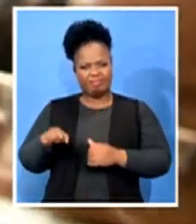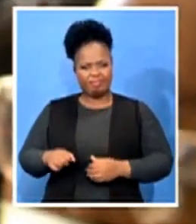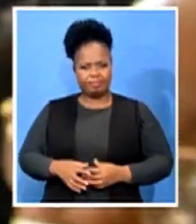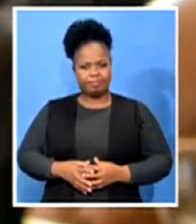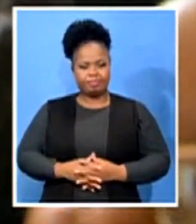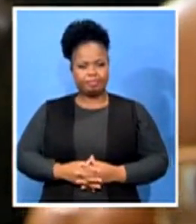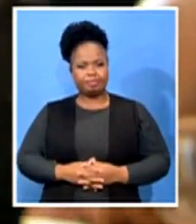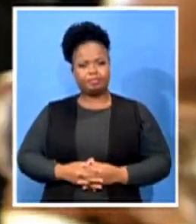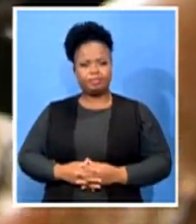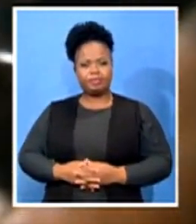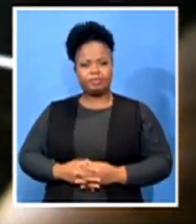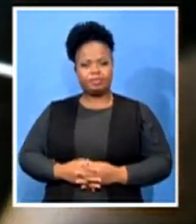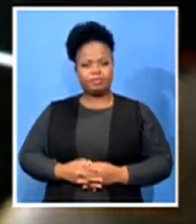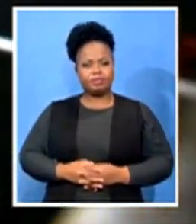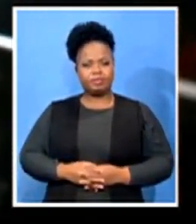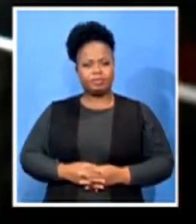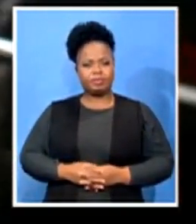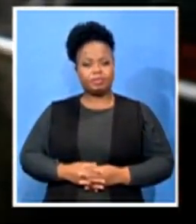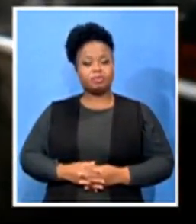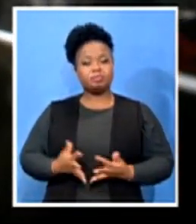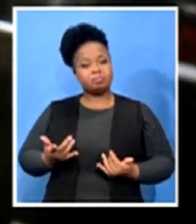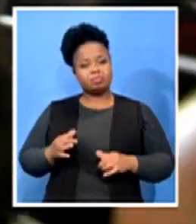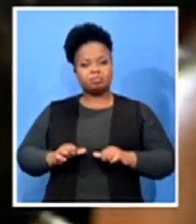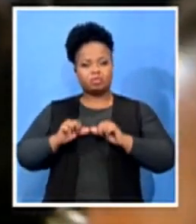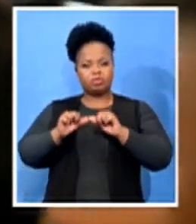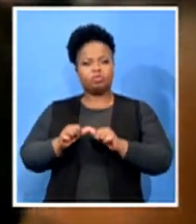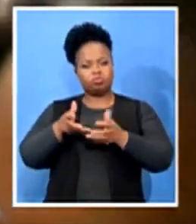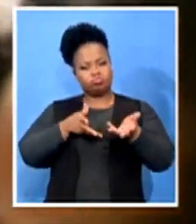He continues to engage with the commuters.